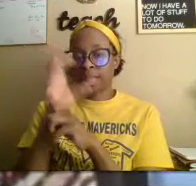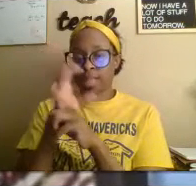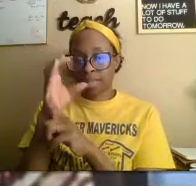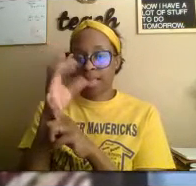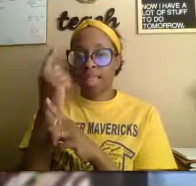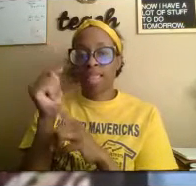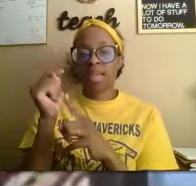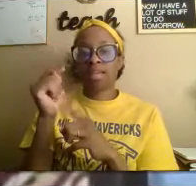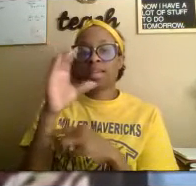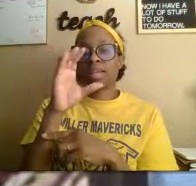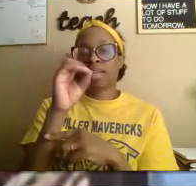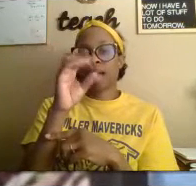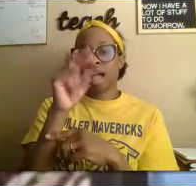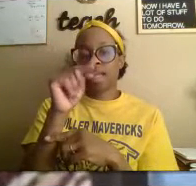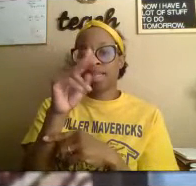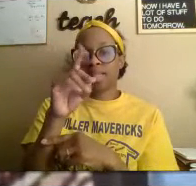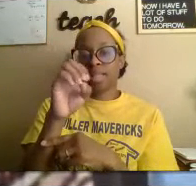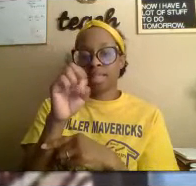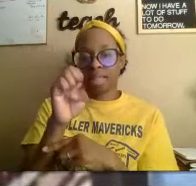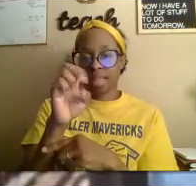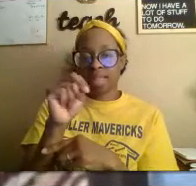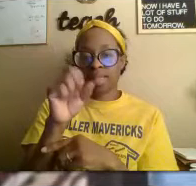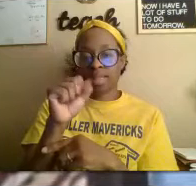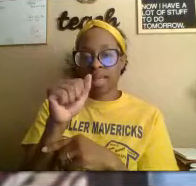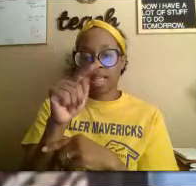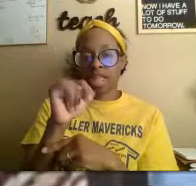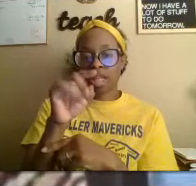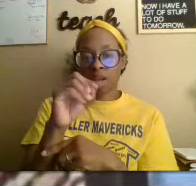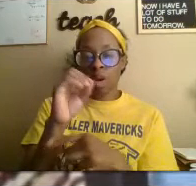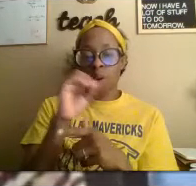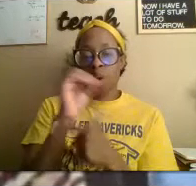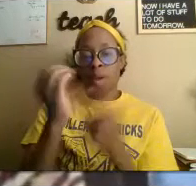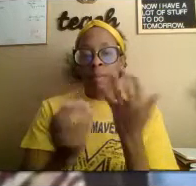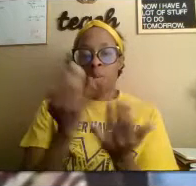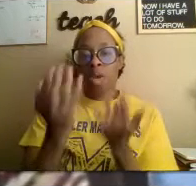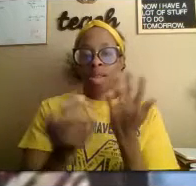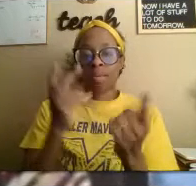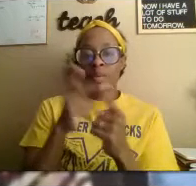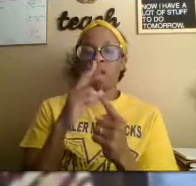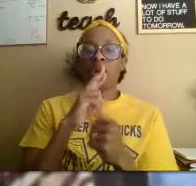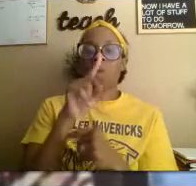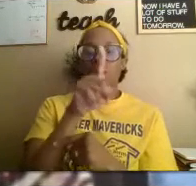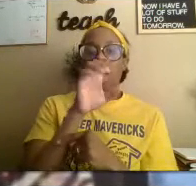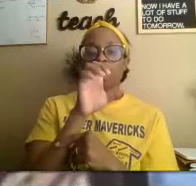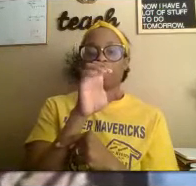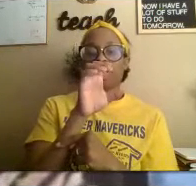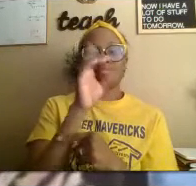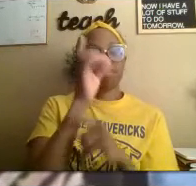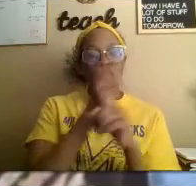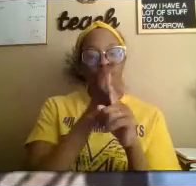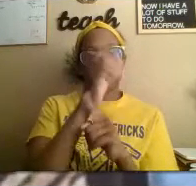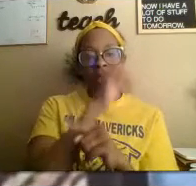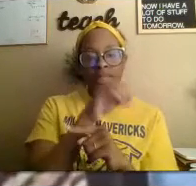The condensation or boiling points are 100 degrees Celsius. So water freezes